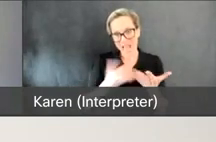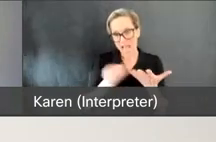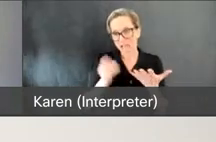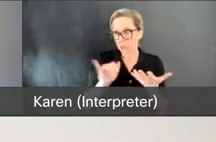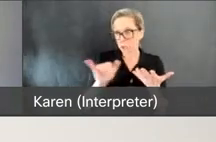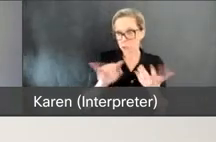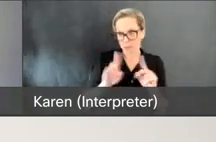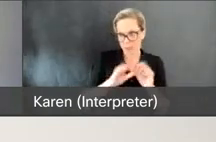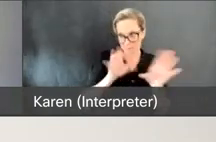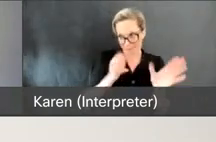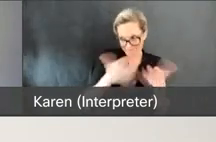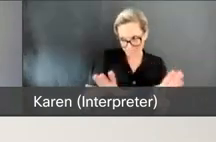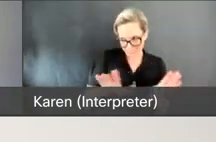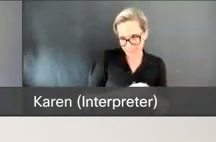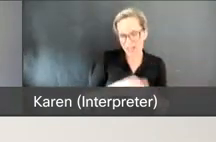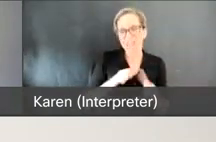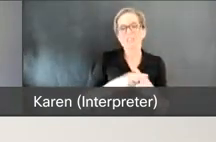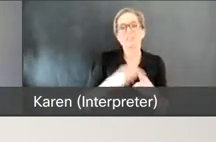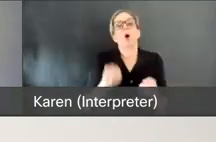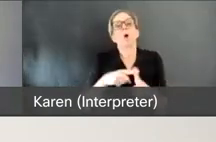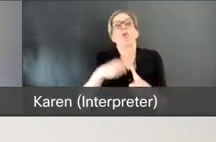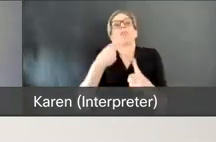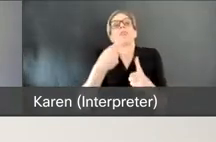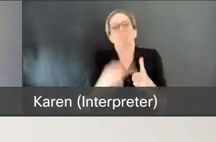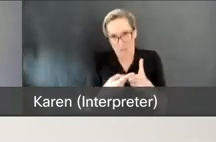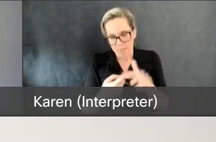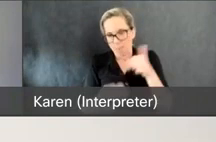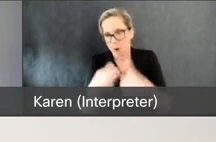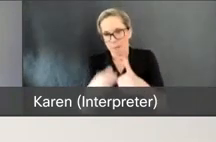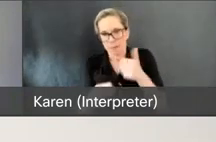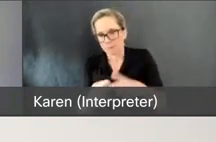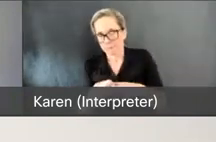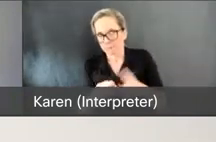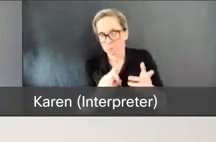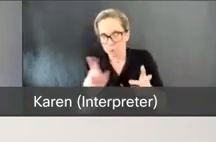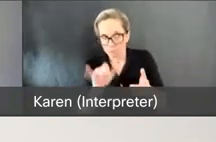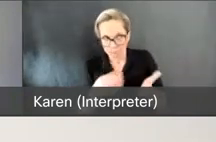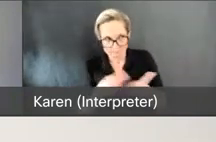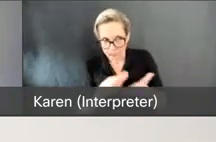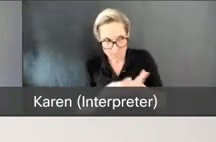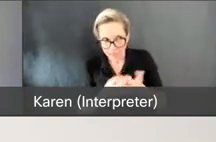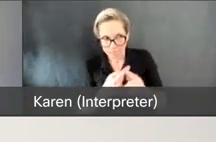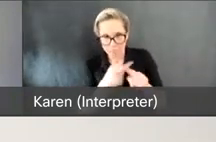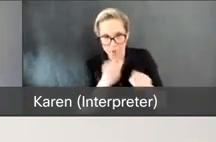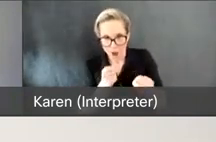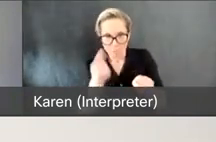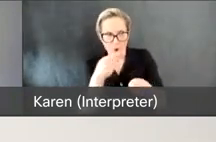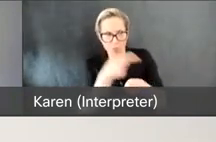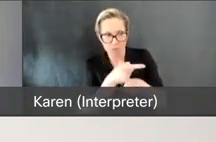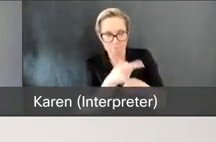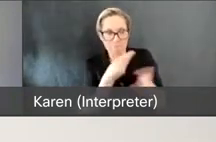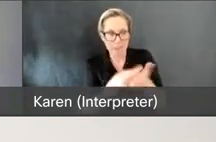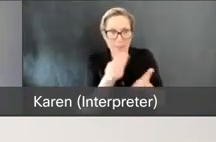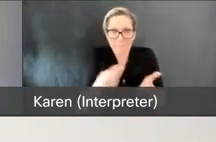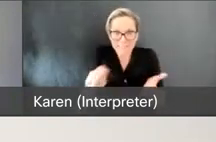haven't finished. And so then it becomes this issue of where is the money going to come from for them to buy what they need